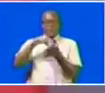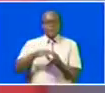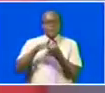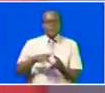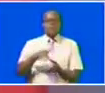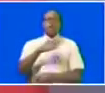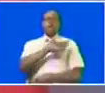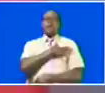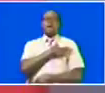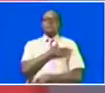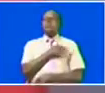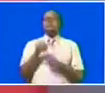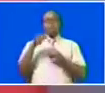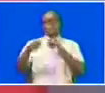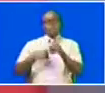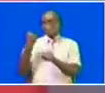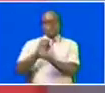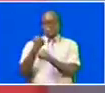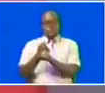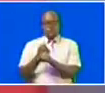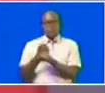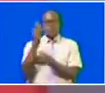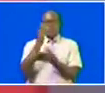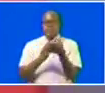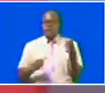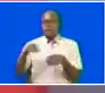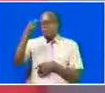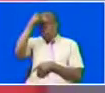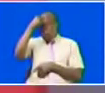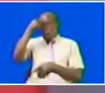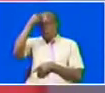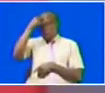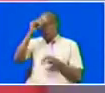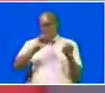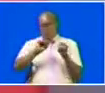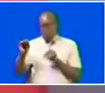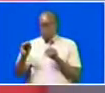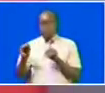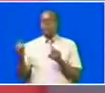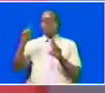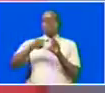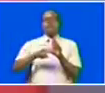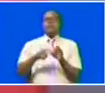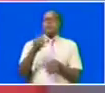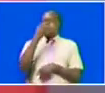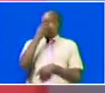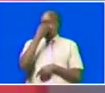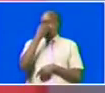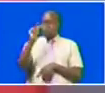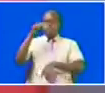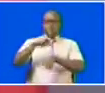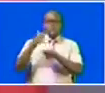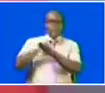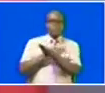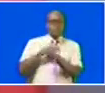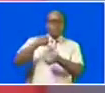is very much alive, the indications that Wetangula is slowly moving towards the Ruto camp, and it is only a matter of time before he